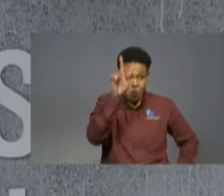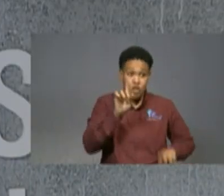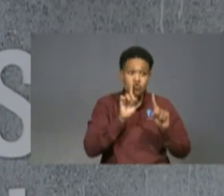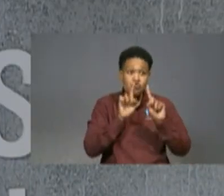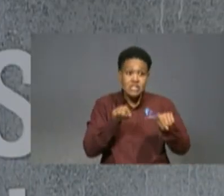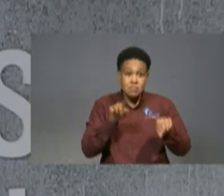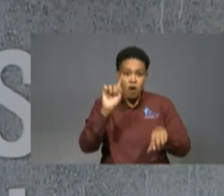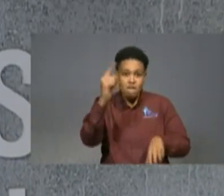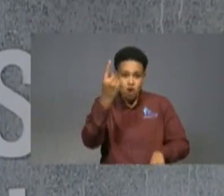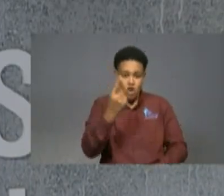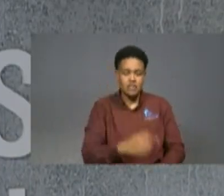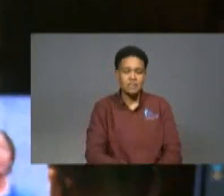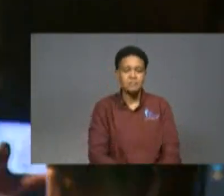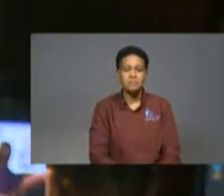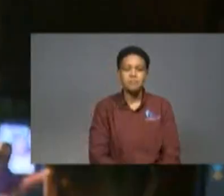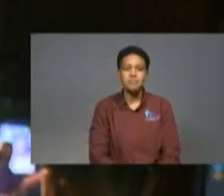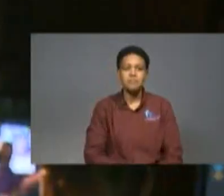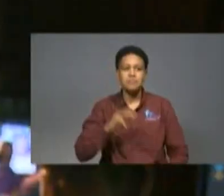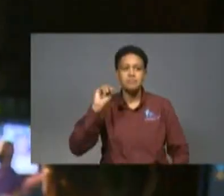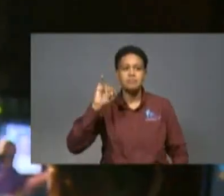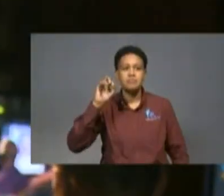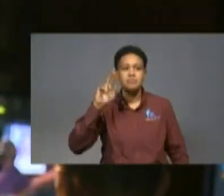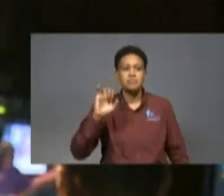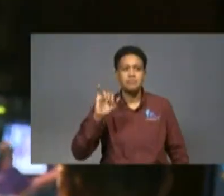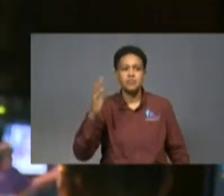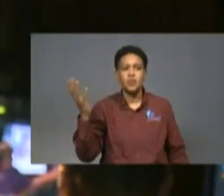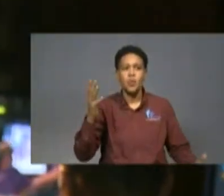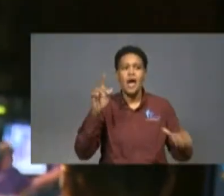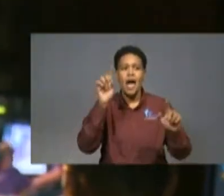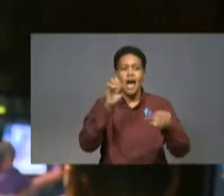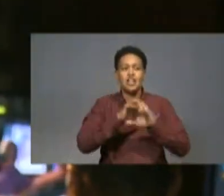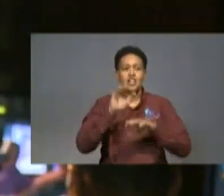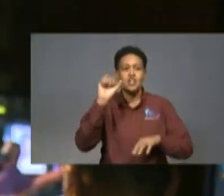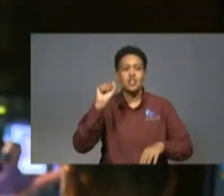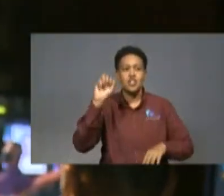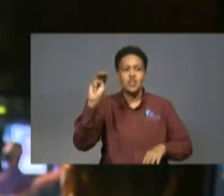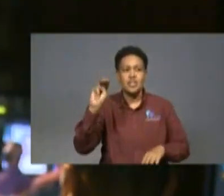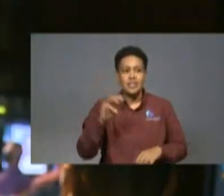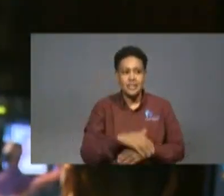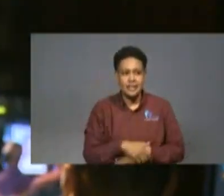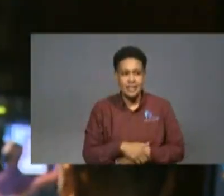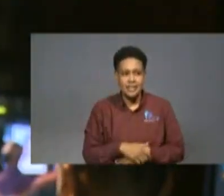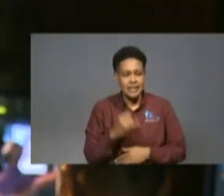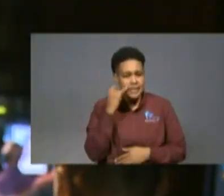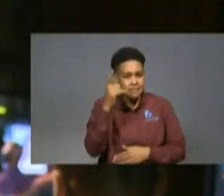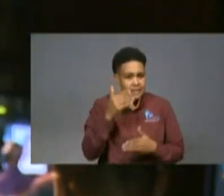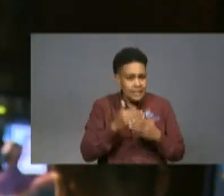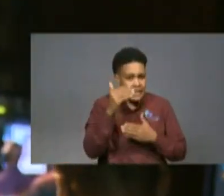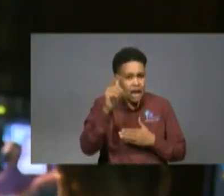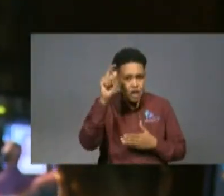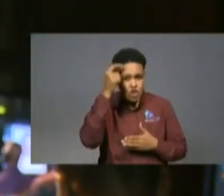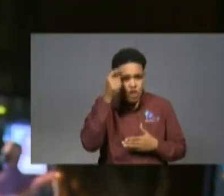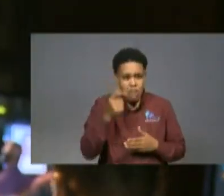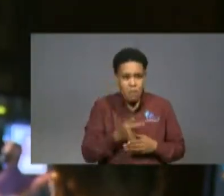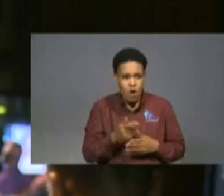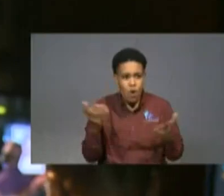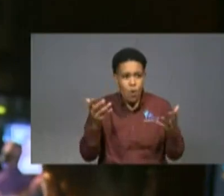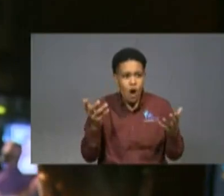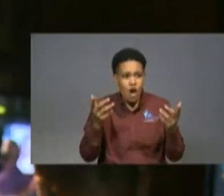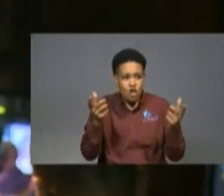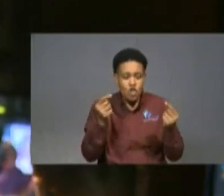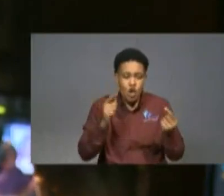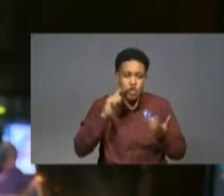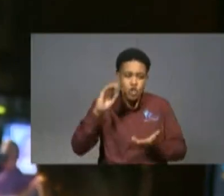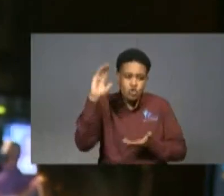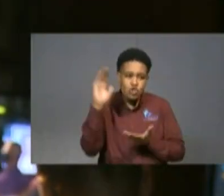respond first. Marjorie? Okay, Janella, what's being asked on social media is if you form the next government, what will be done to